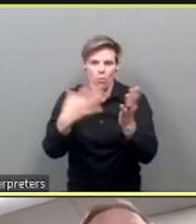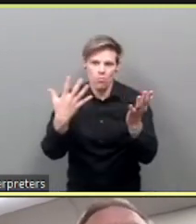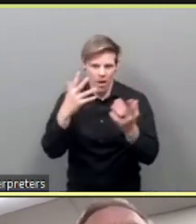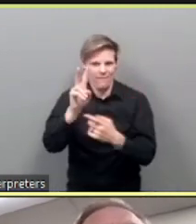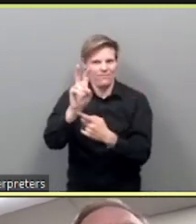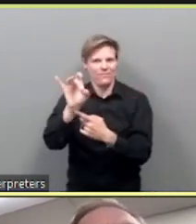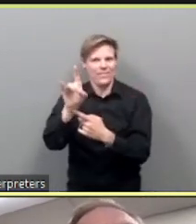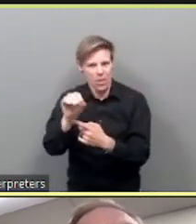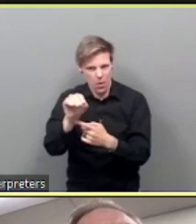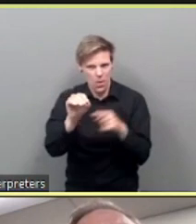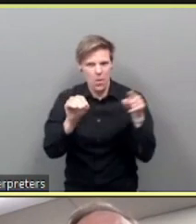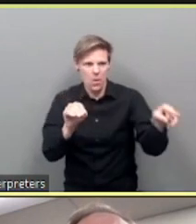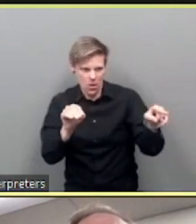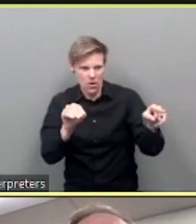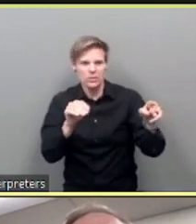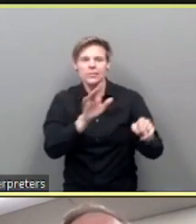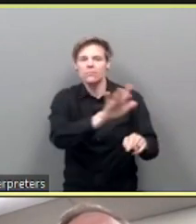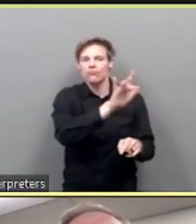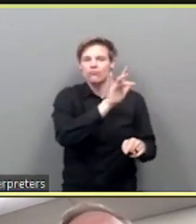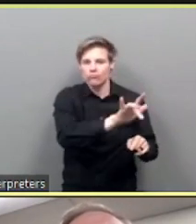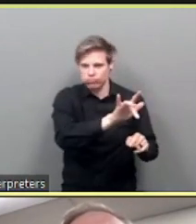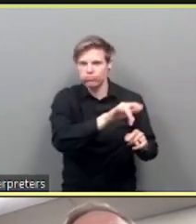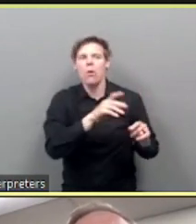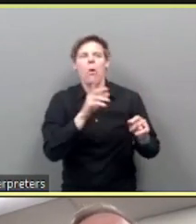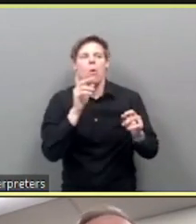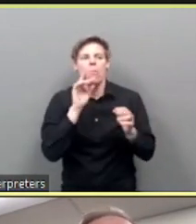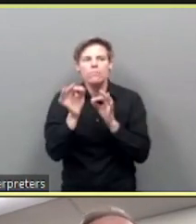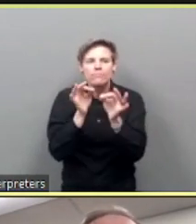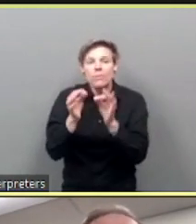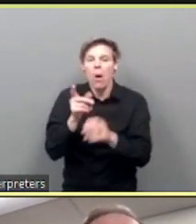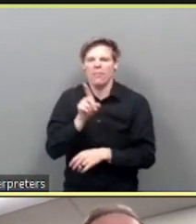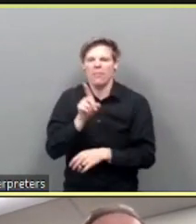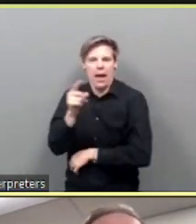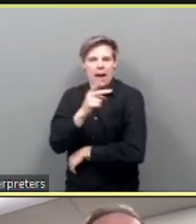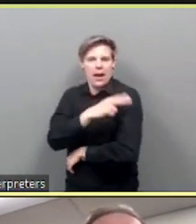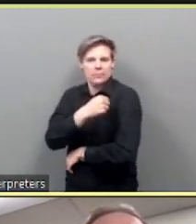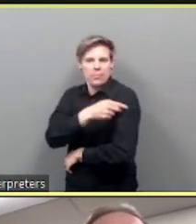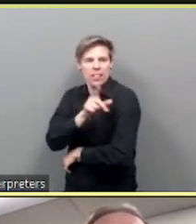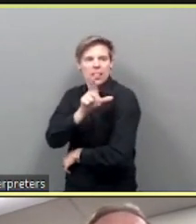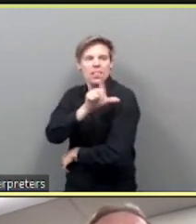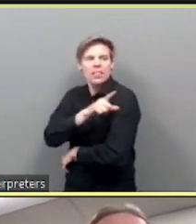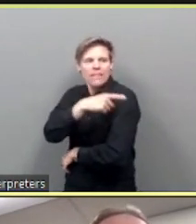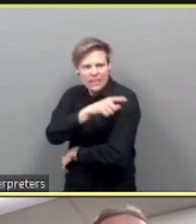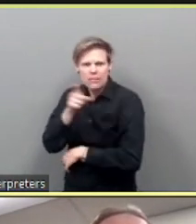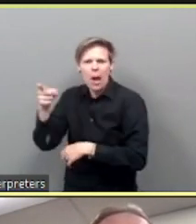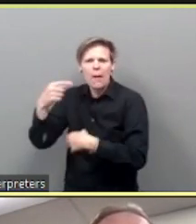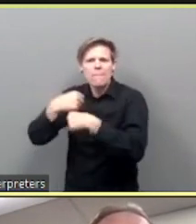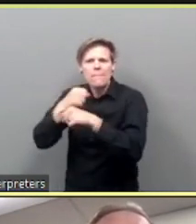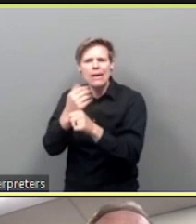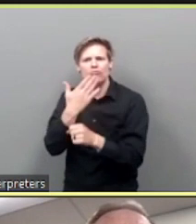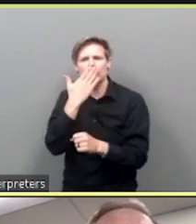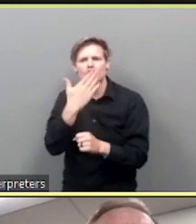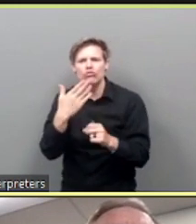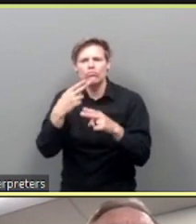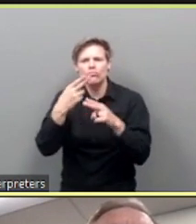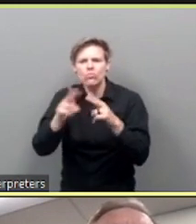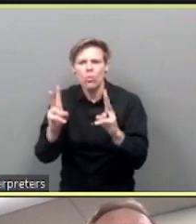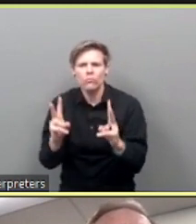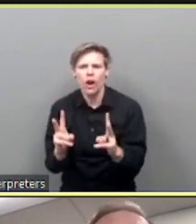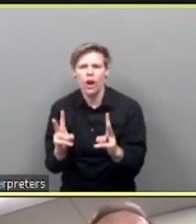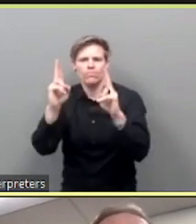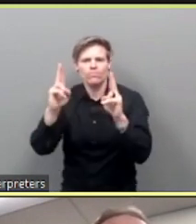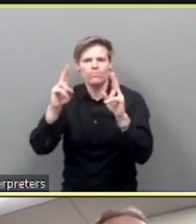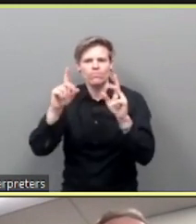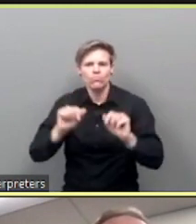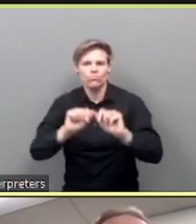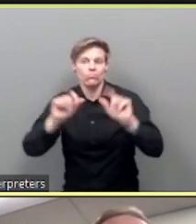death, the folks at Lovelace put together a clever video that shows what it's like to be an unvaccinated